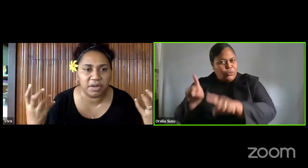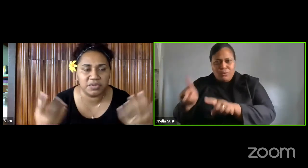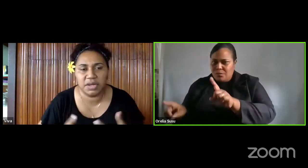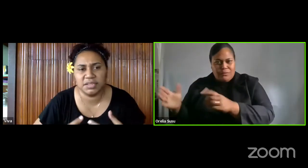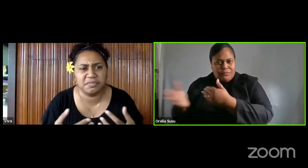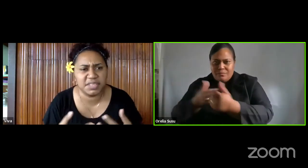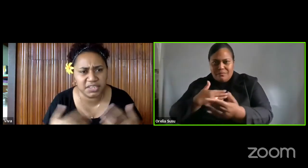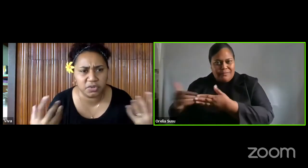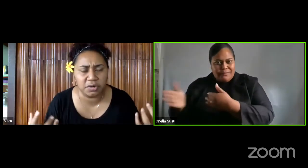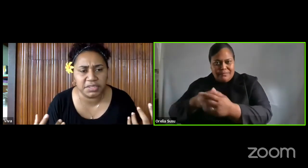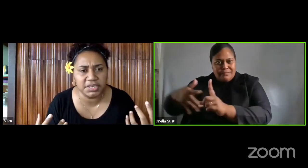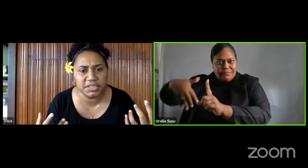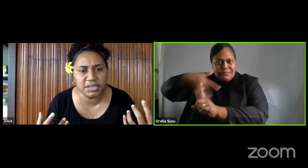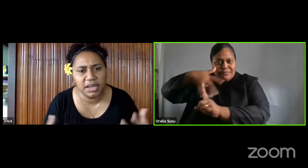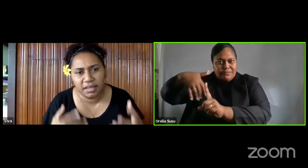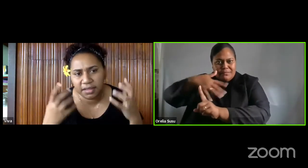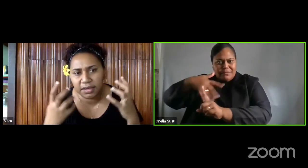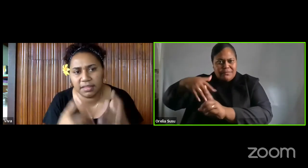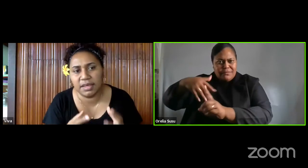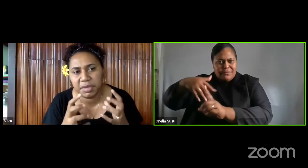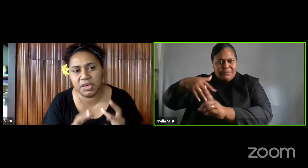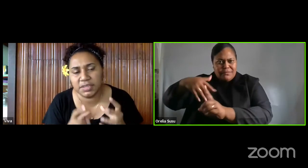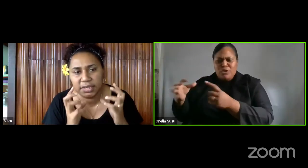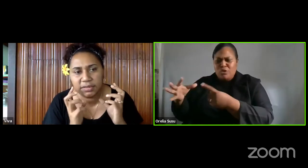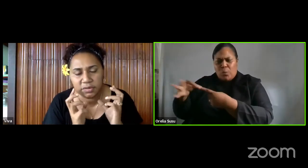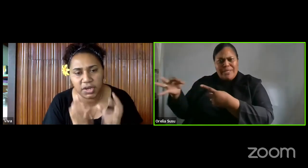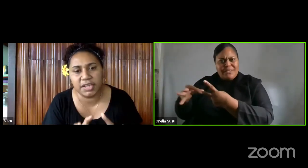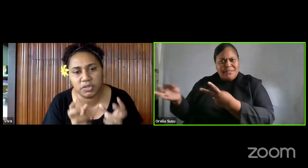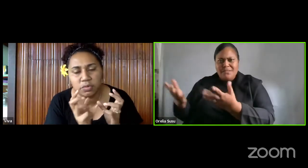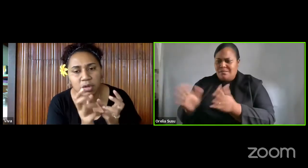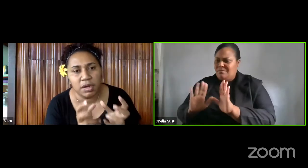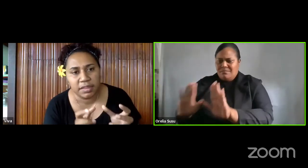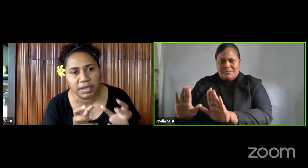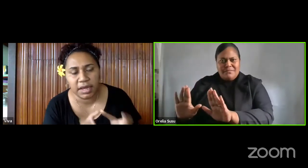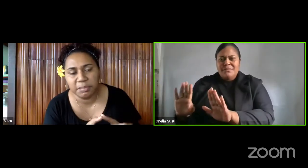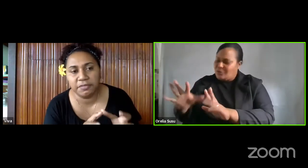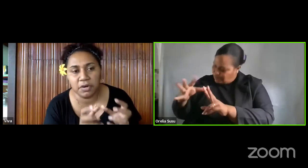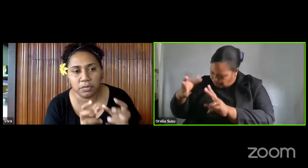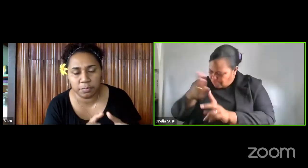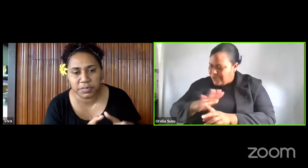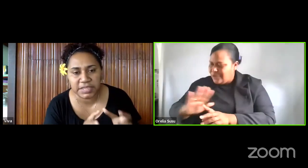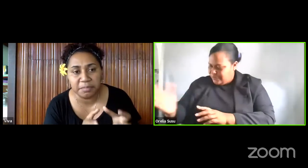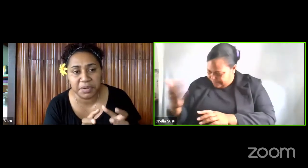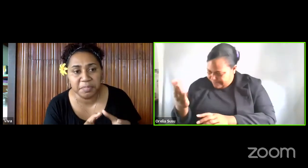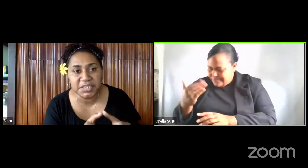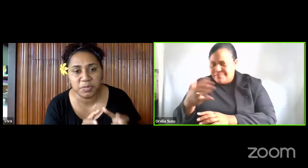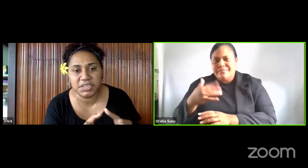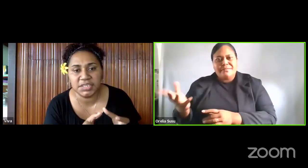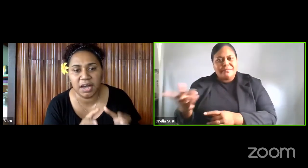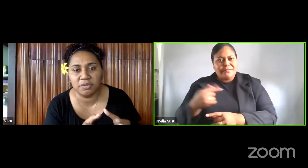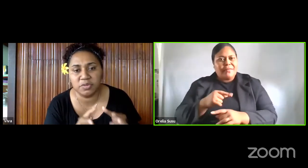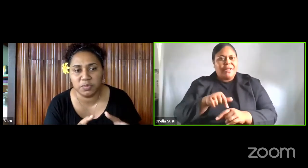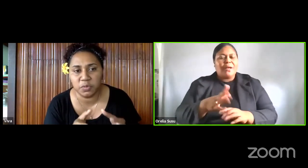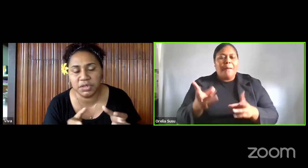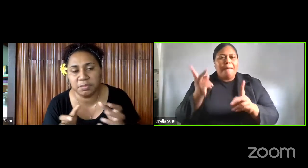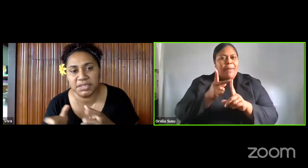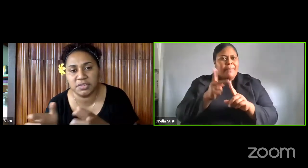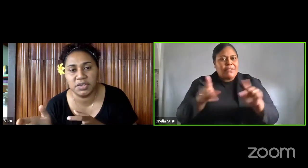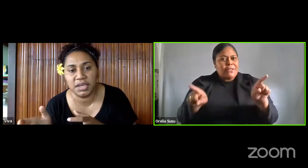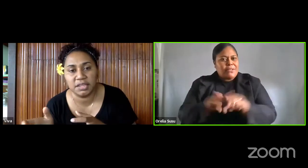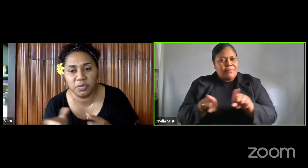their backgrounds, regardless of sexual orientation, they are there because they are trying to, they're coming for the same purpose, which is how to